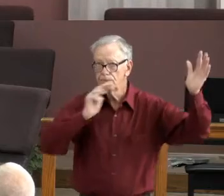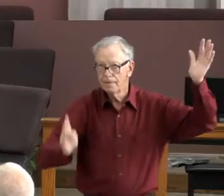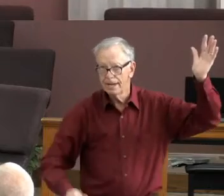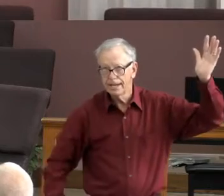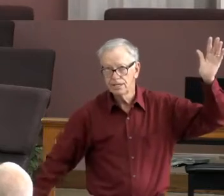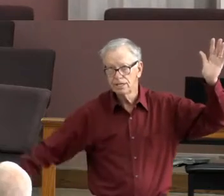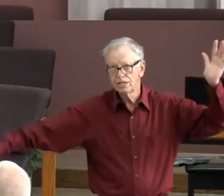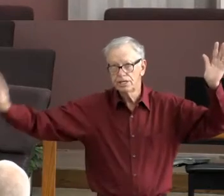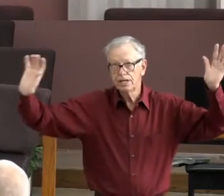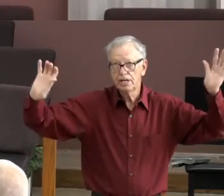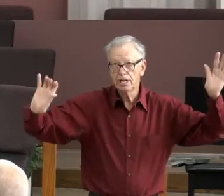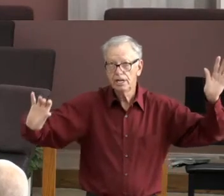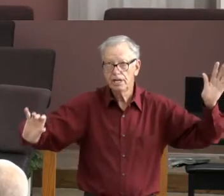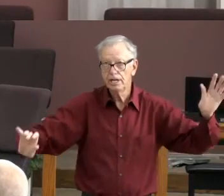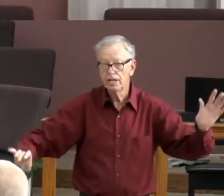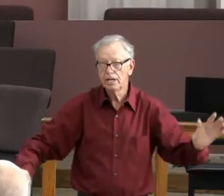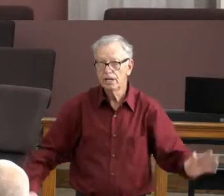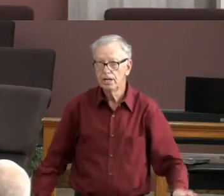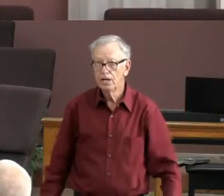declares your